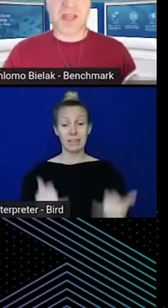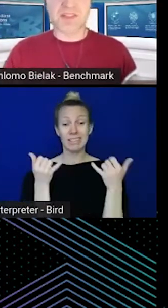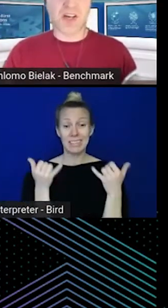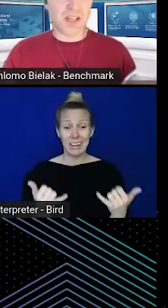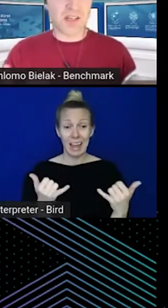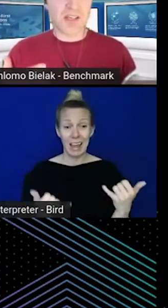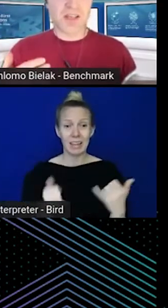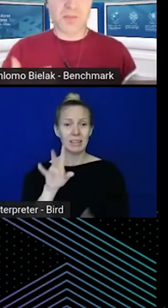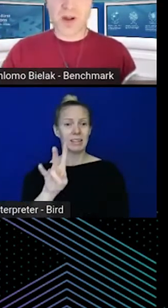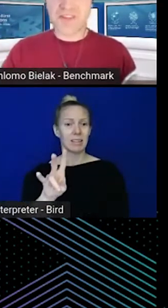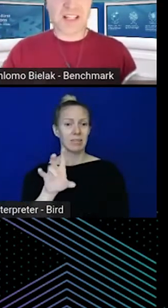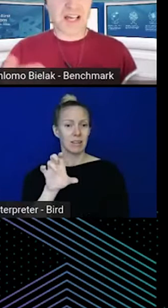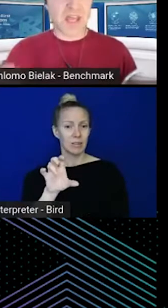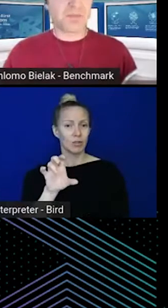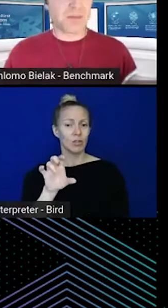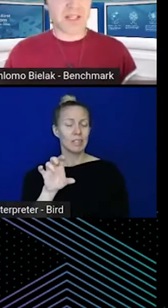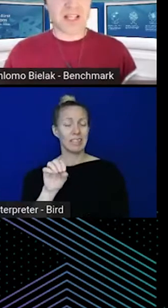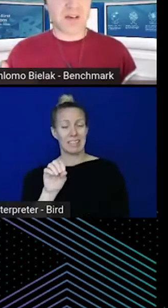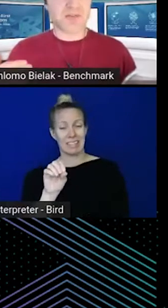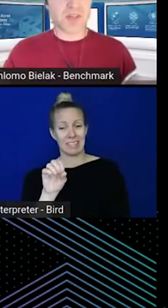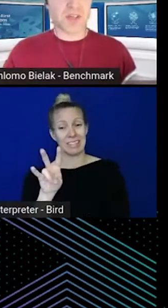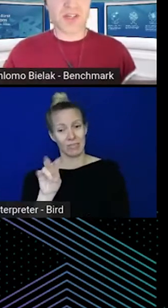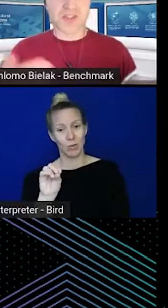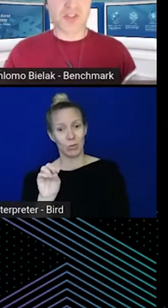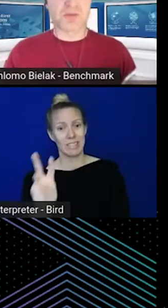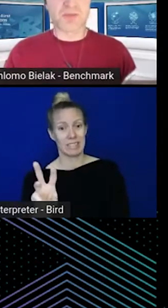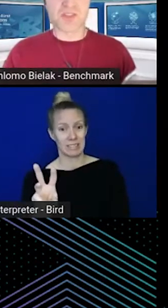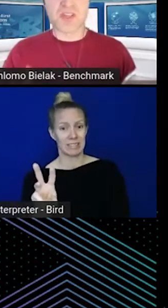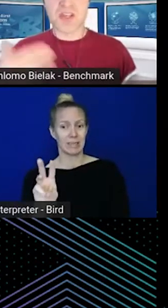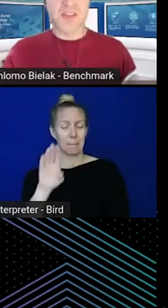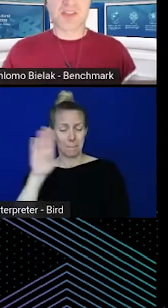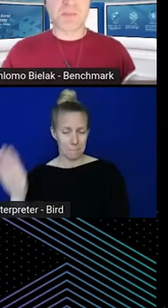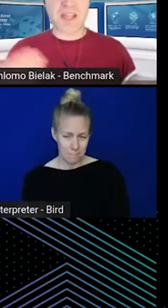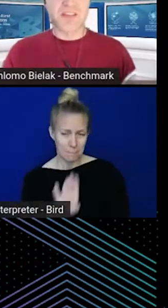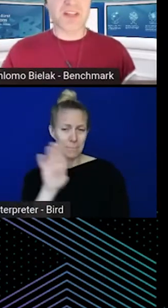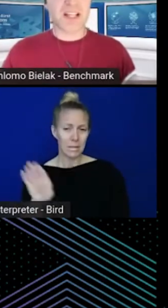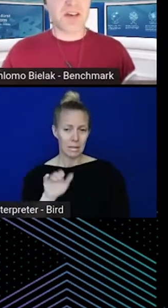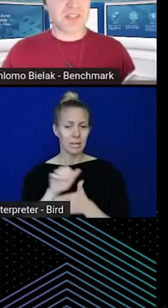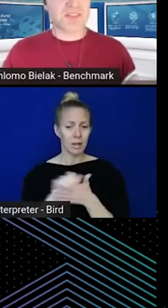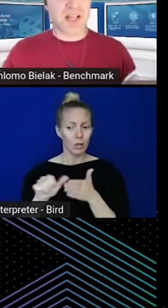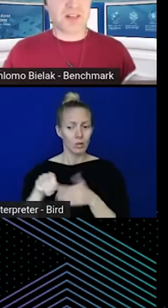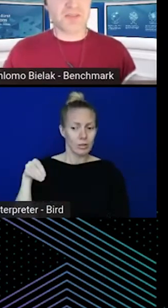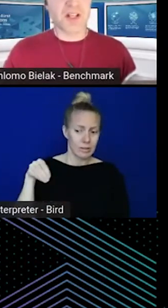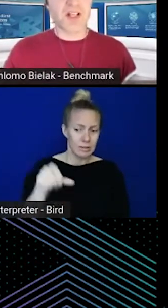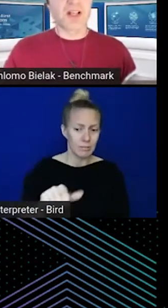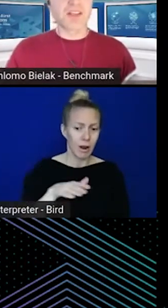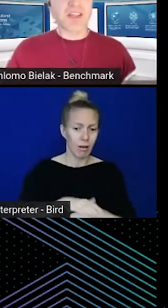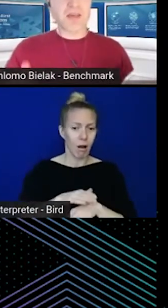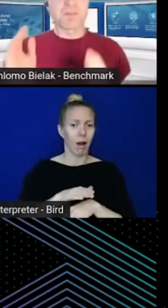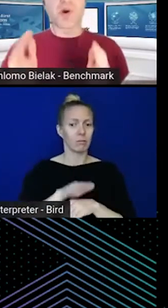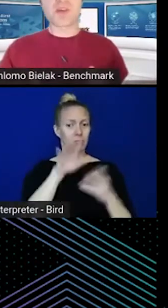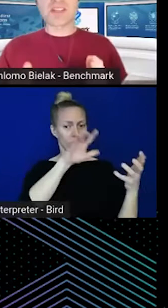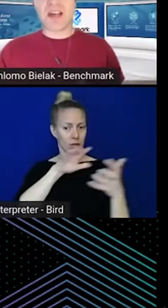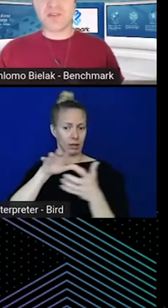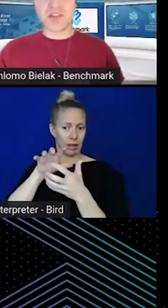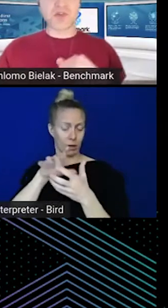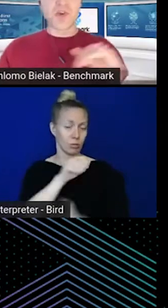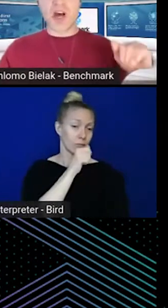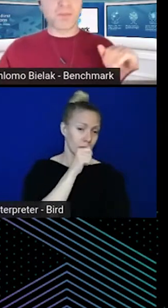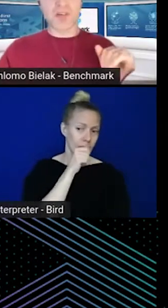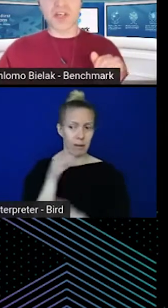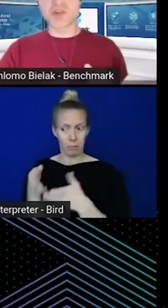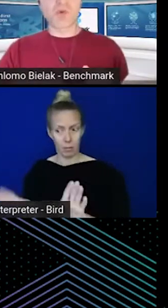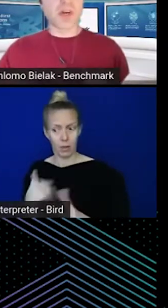is spent on private cloud and public cloud consumed, just the spend of the cloud itself. They then broke it down